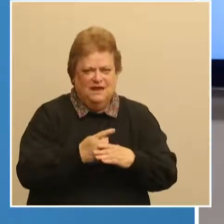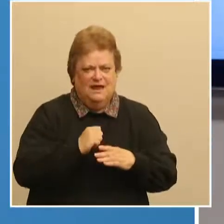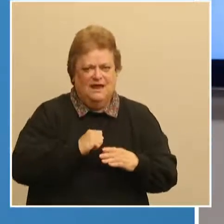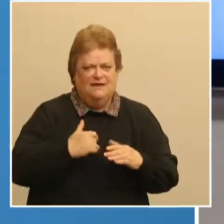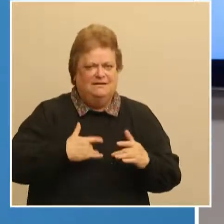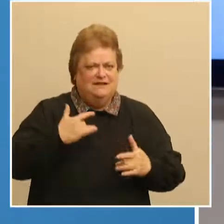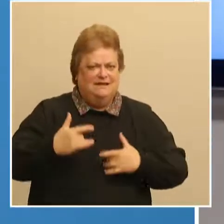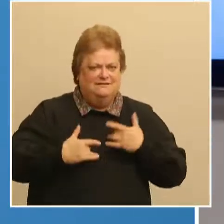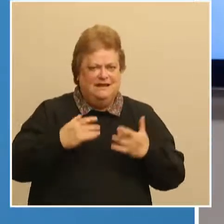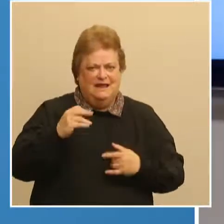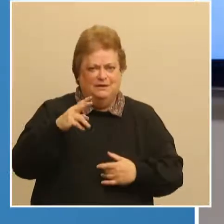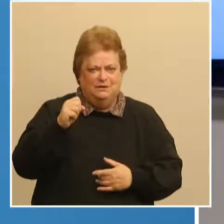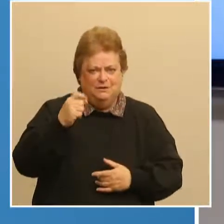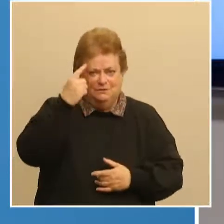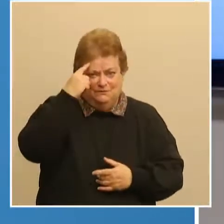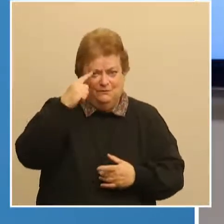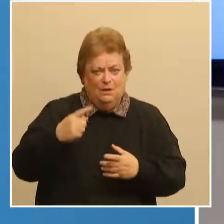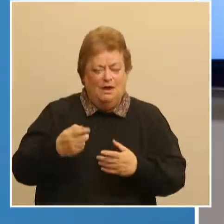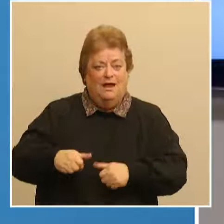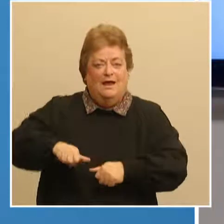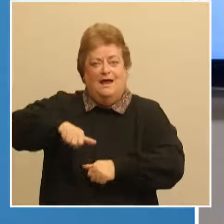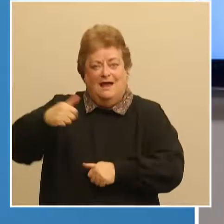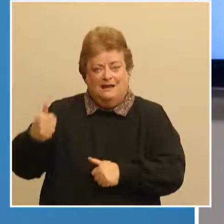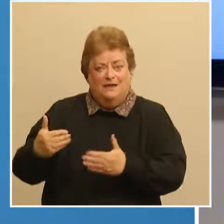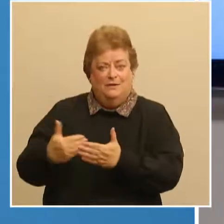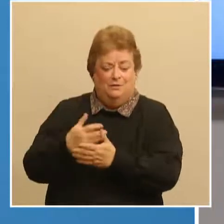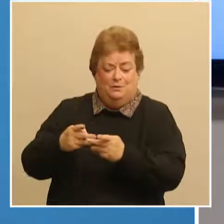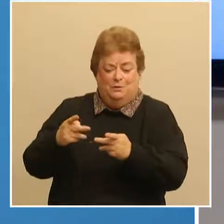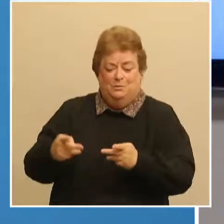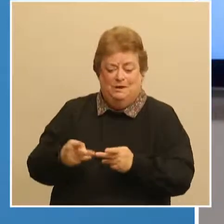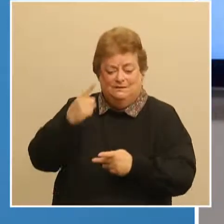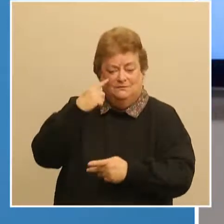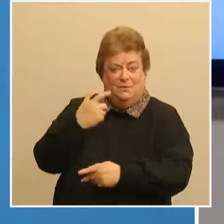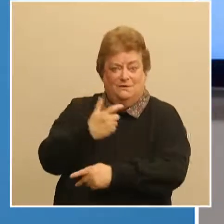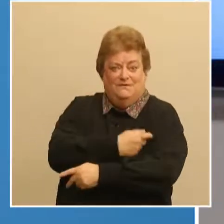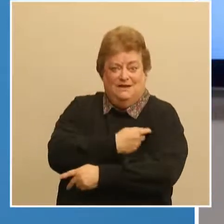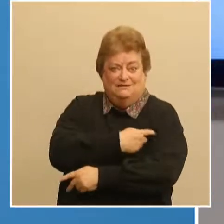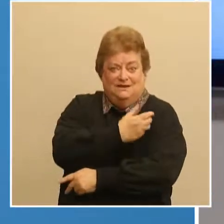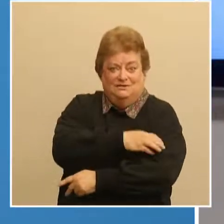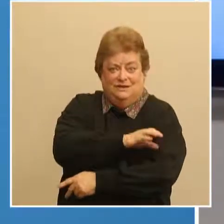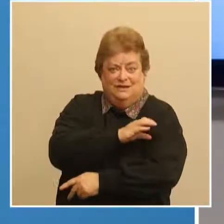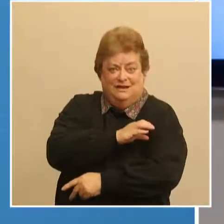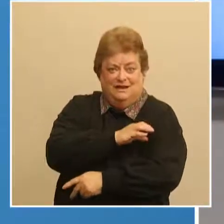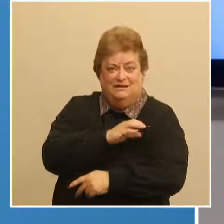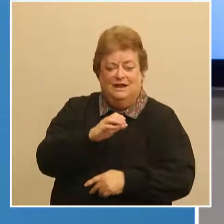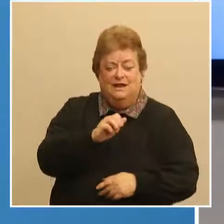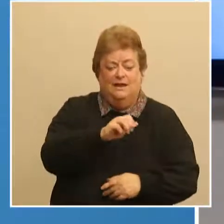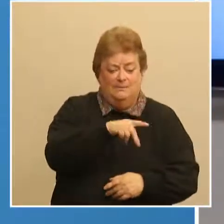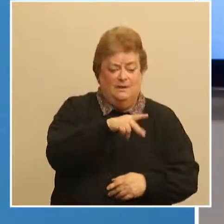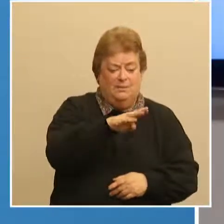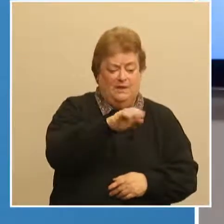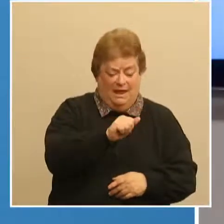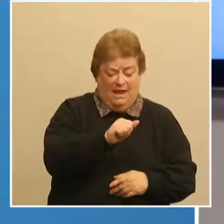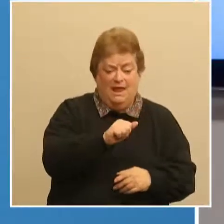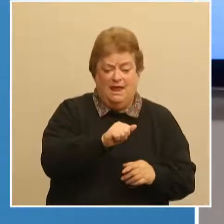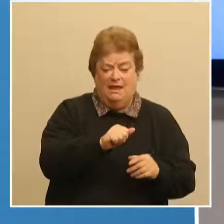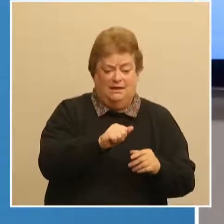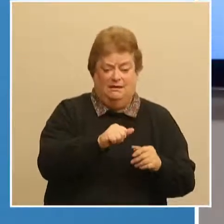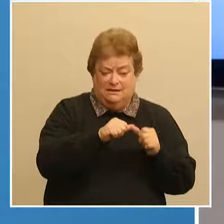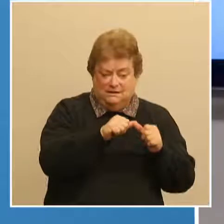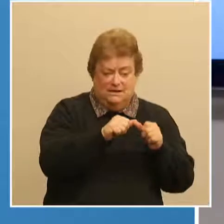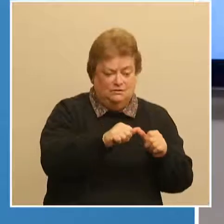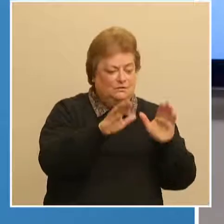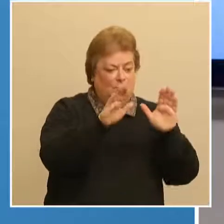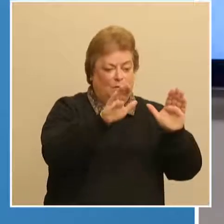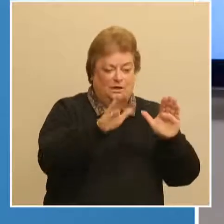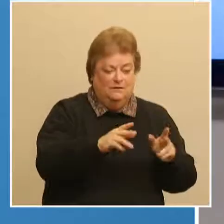some exciting news on an additional venue for our vaccination clinics. The arena continues to be an excellent venue